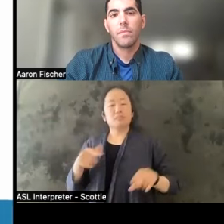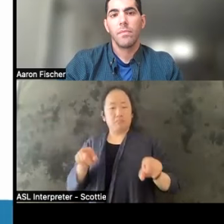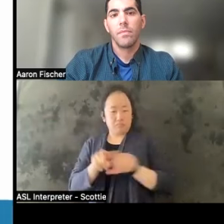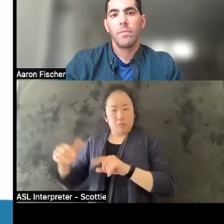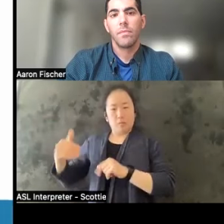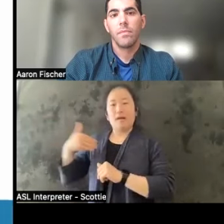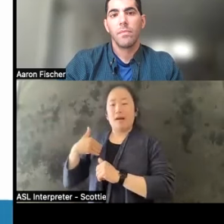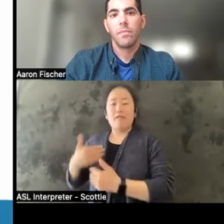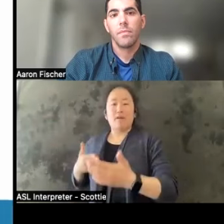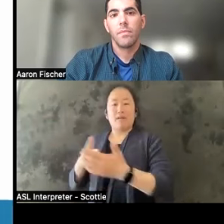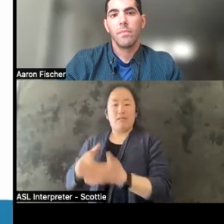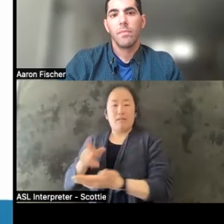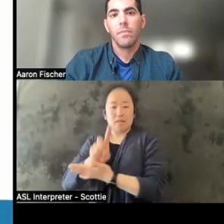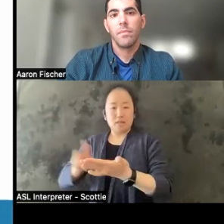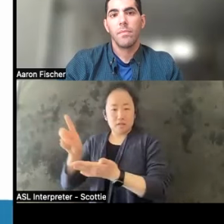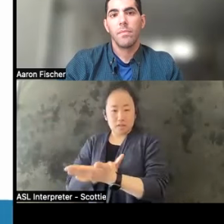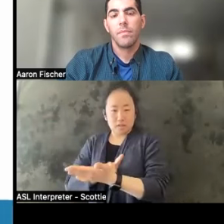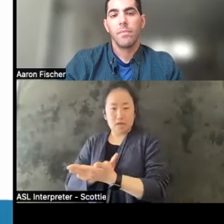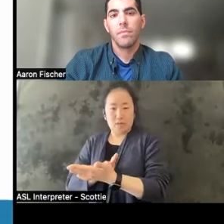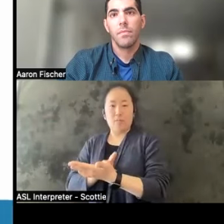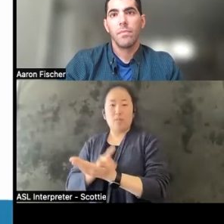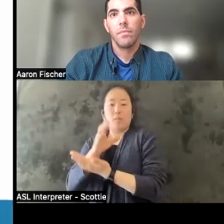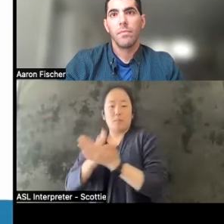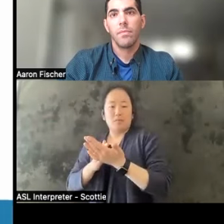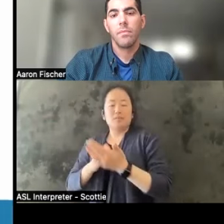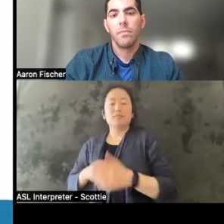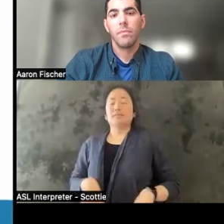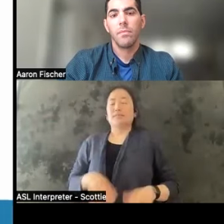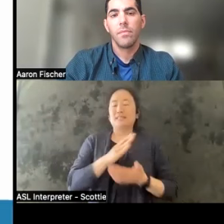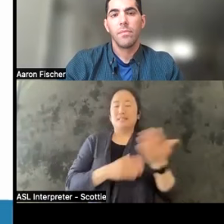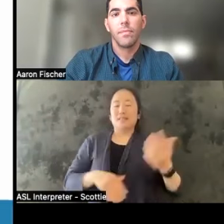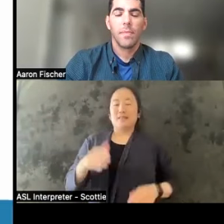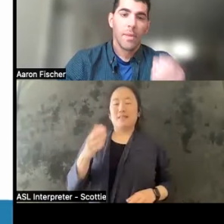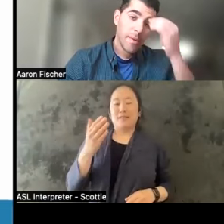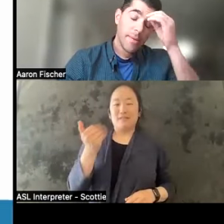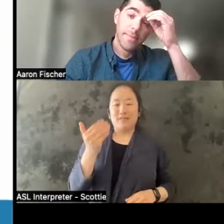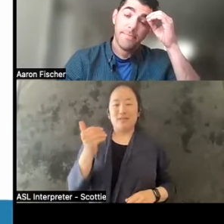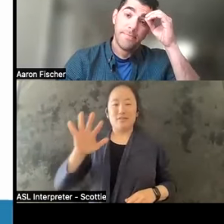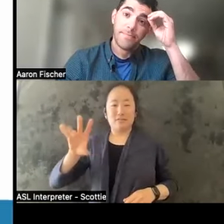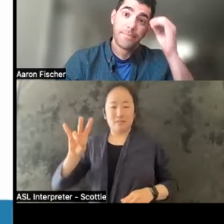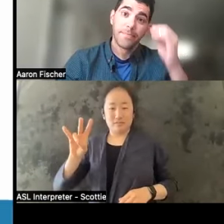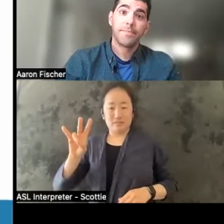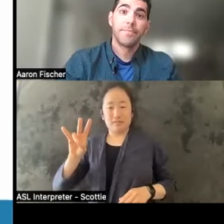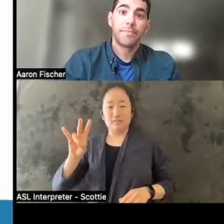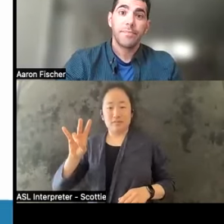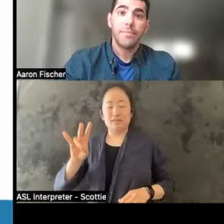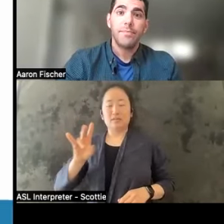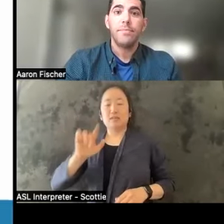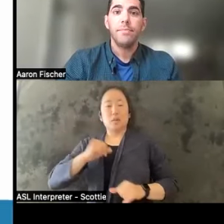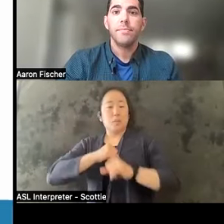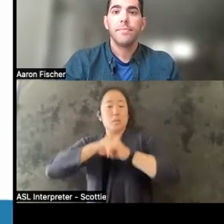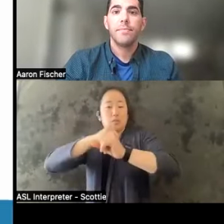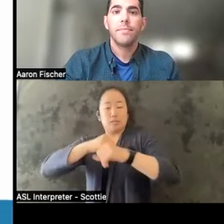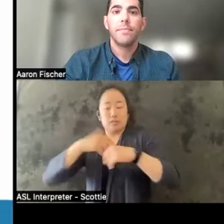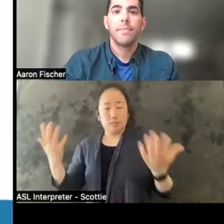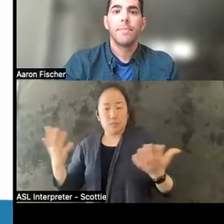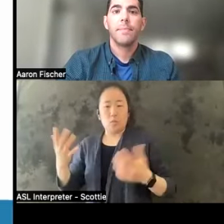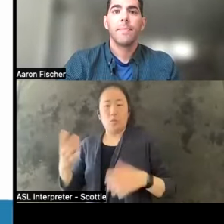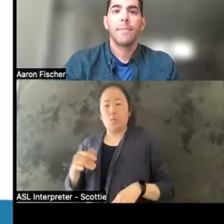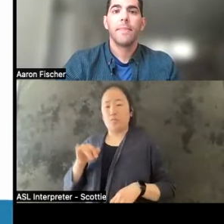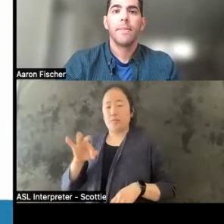in it, Section 1557, that protects against discrimination on the basis of various